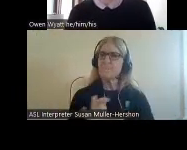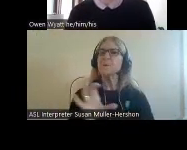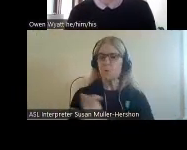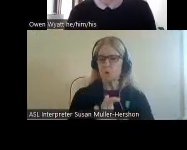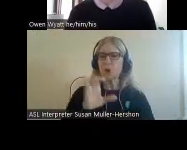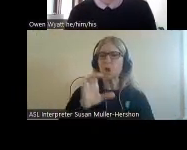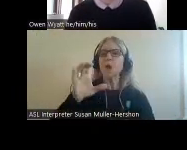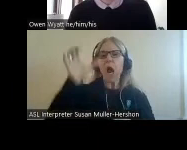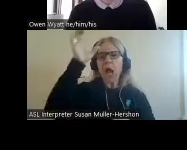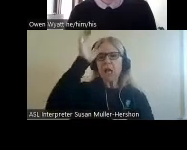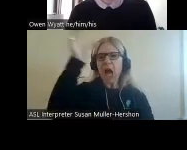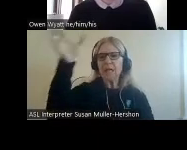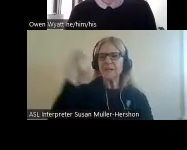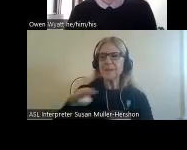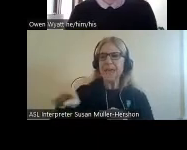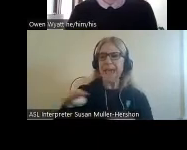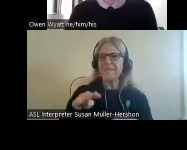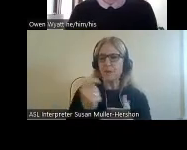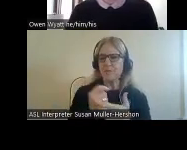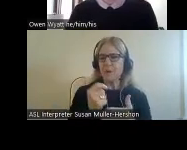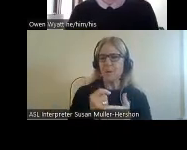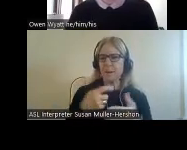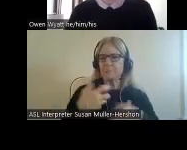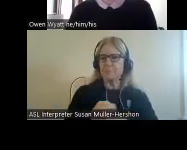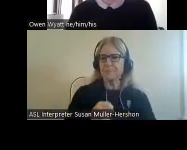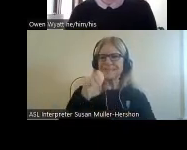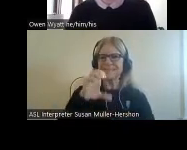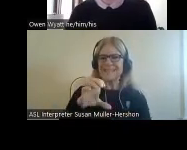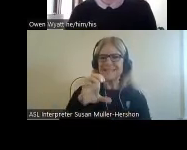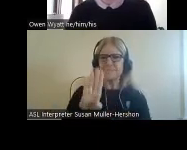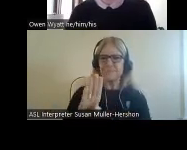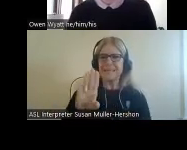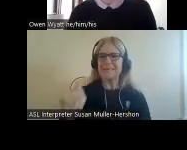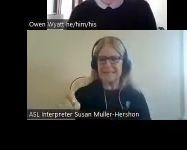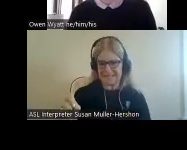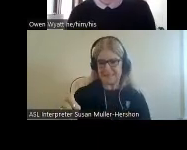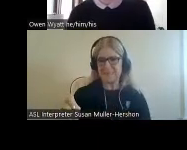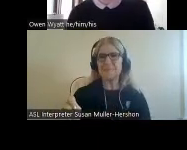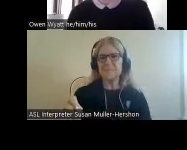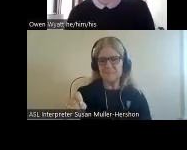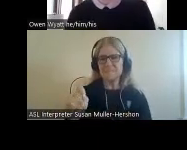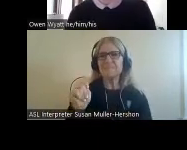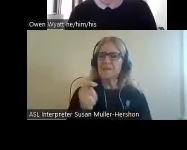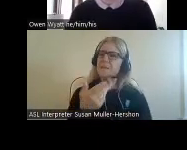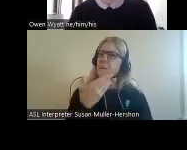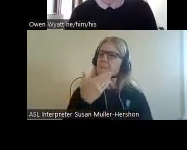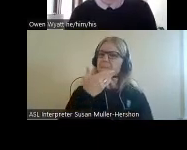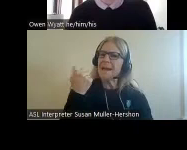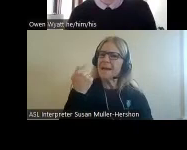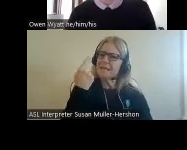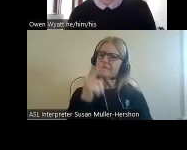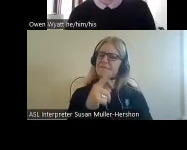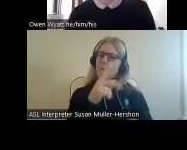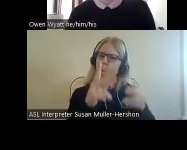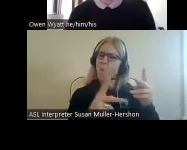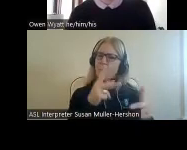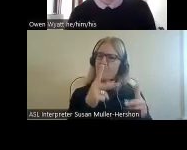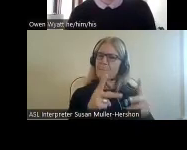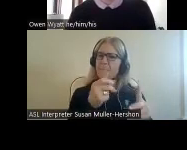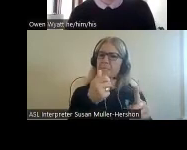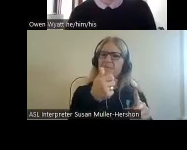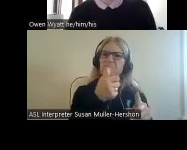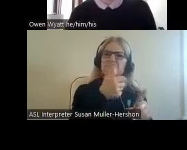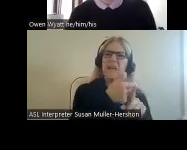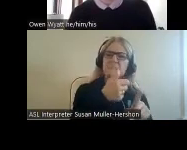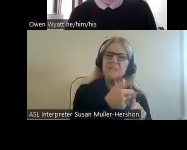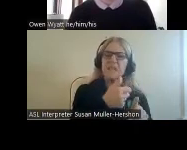behavioral therapy, and other well-being activities and it's best suited for individuals with anxiety